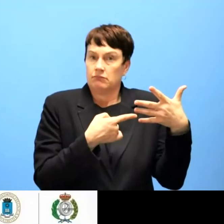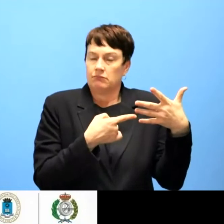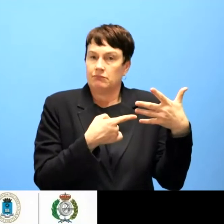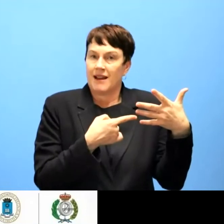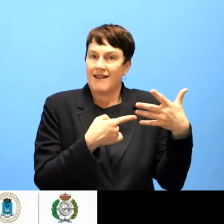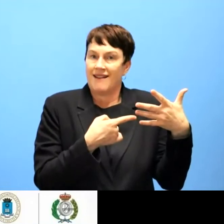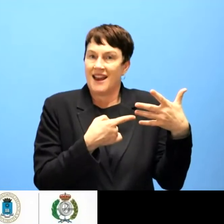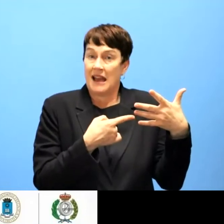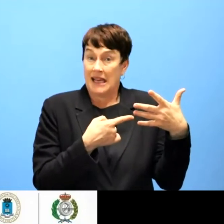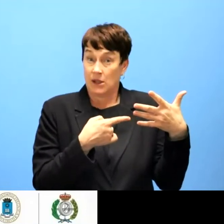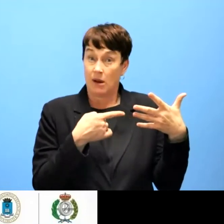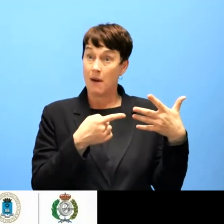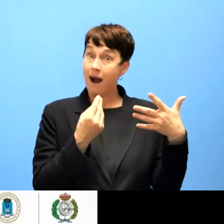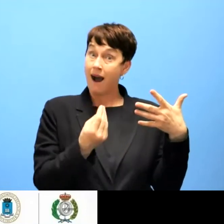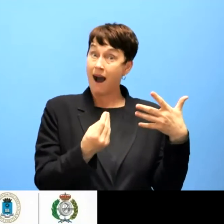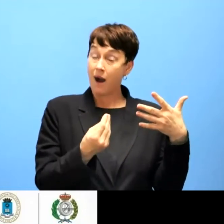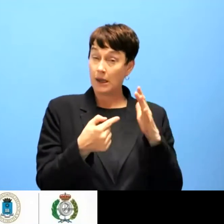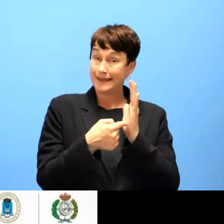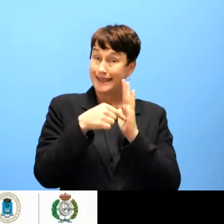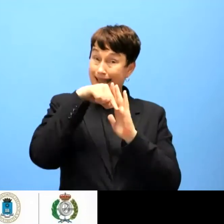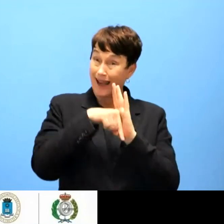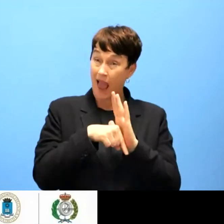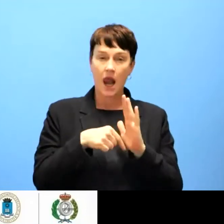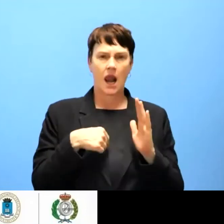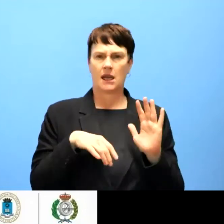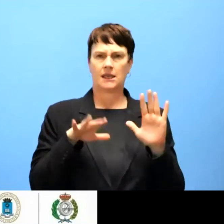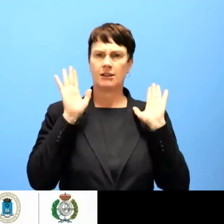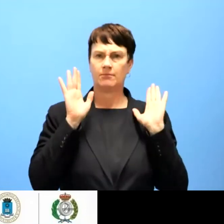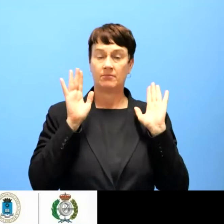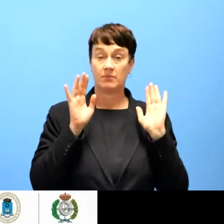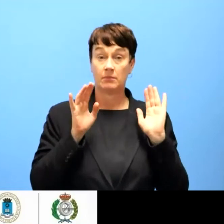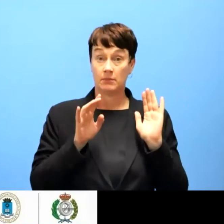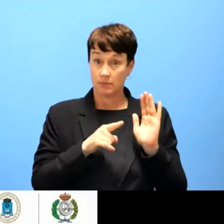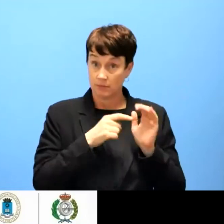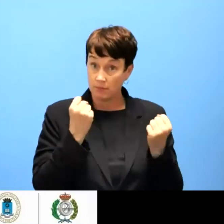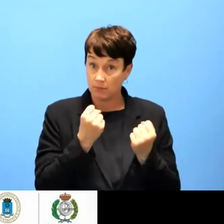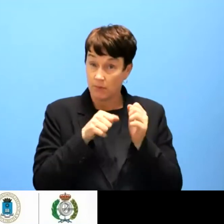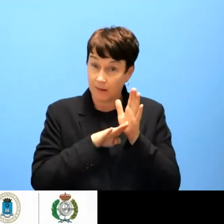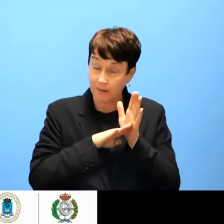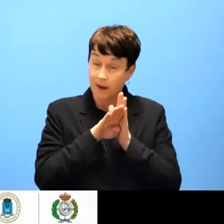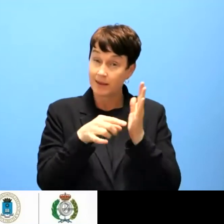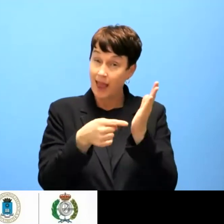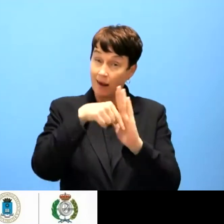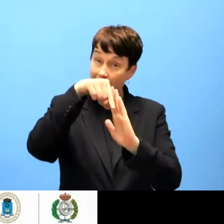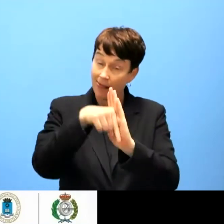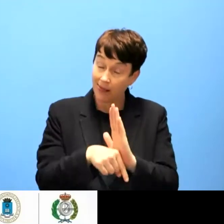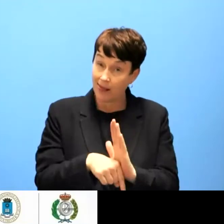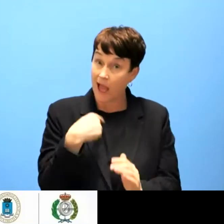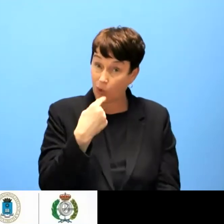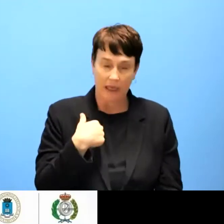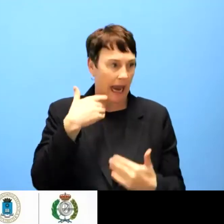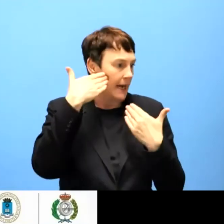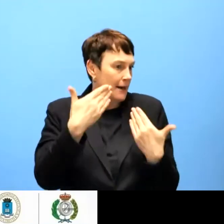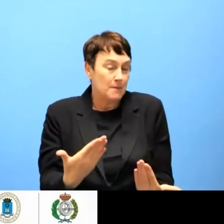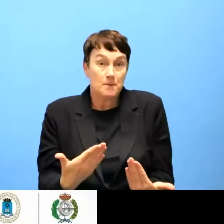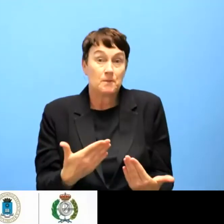Yeah, who could develop that? I don't know. I don't know. I mean, as long as I agree with Klaus-Peter,